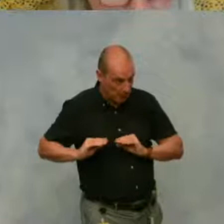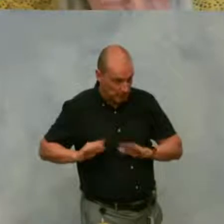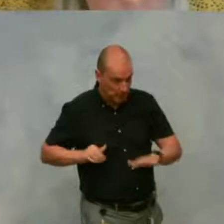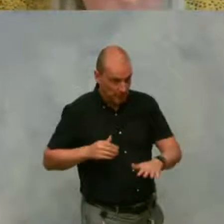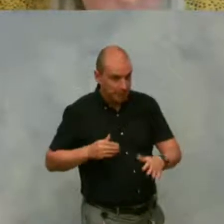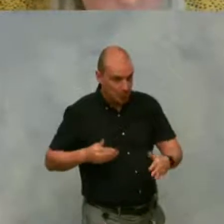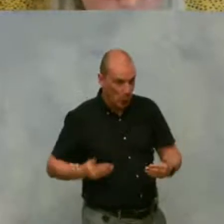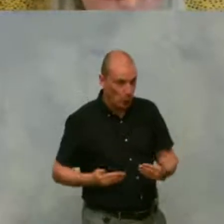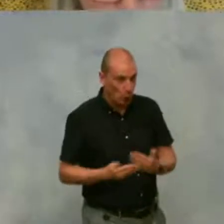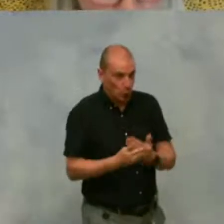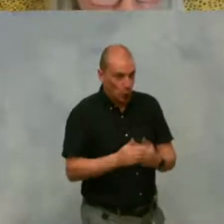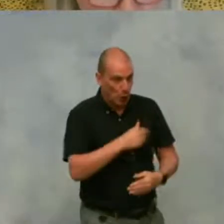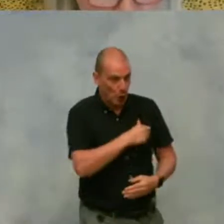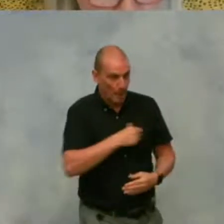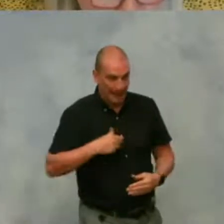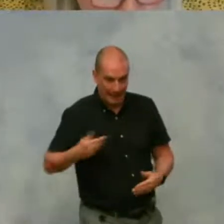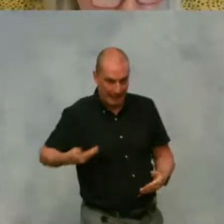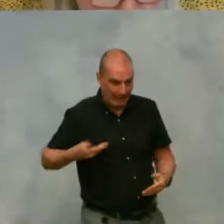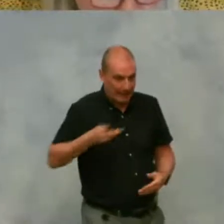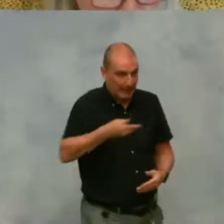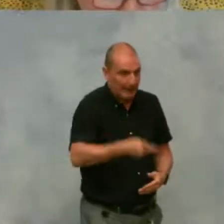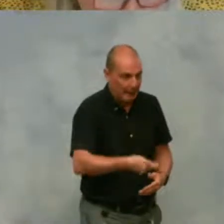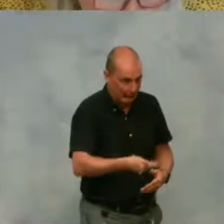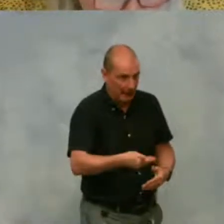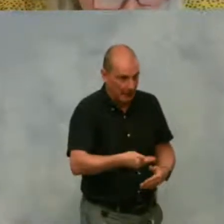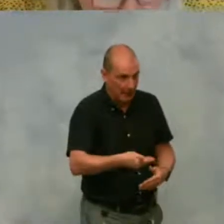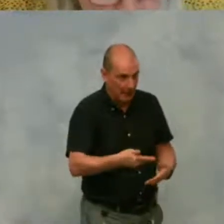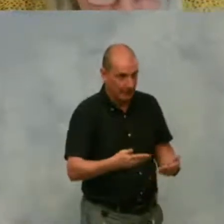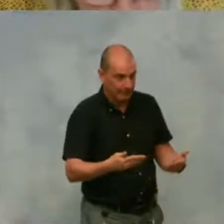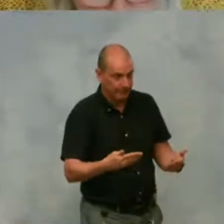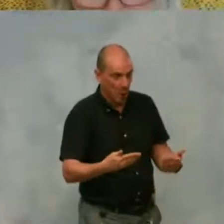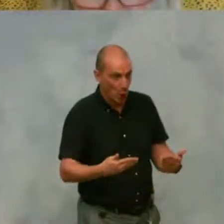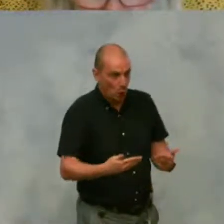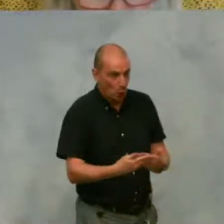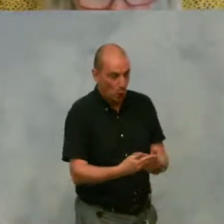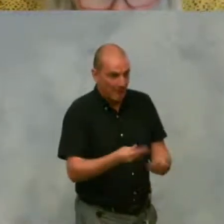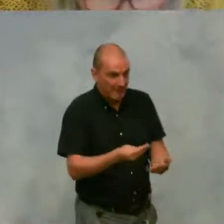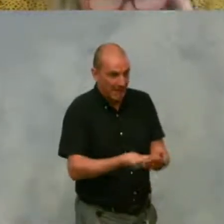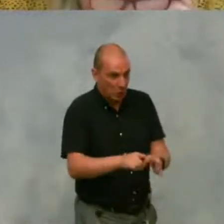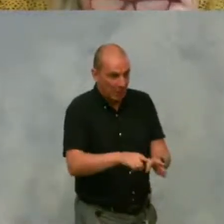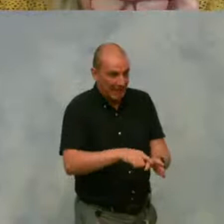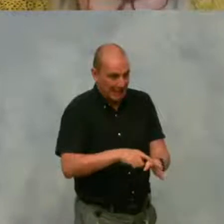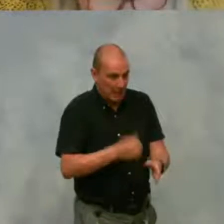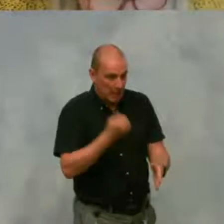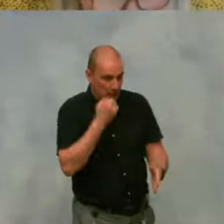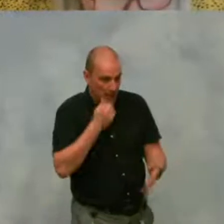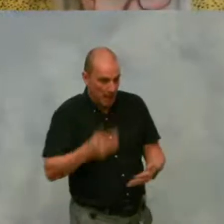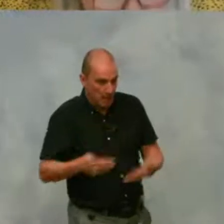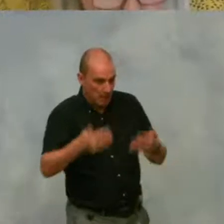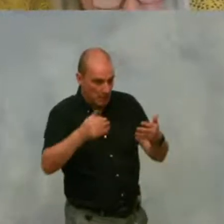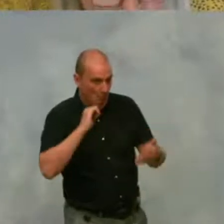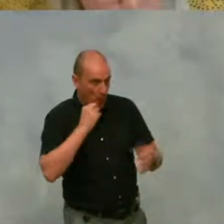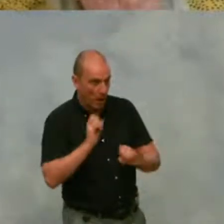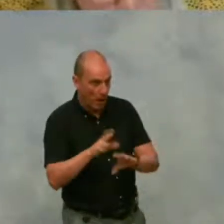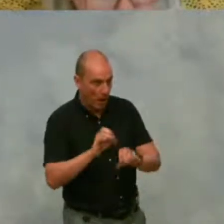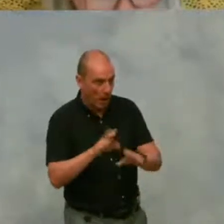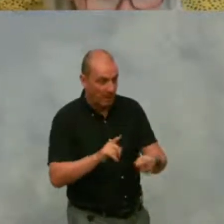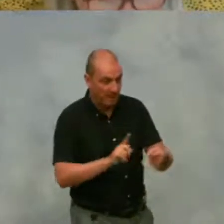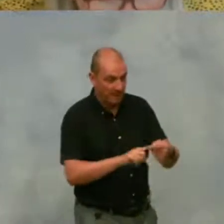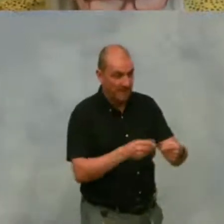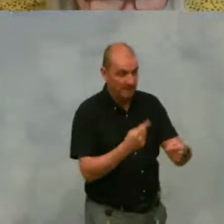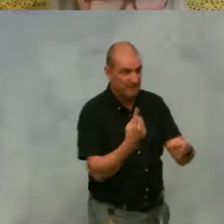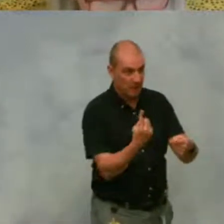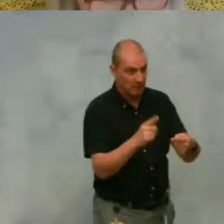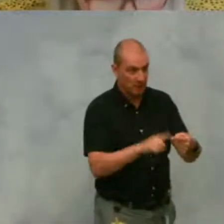year, and we'll also pick up the new financial year's figures as well. So the first of these reports is our revenue budget